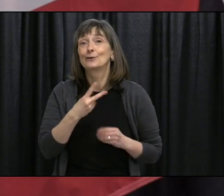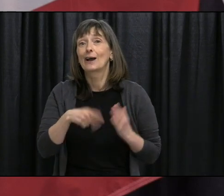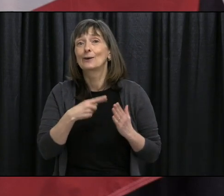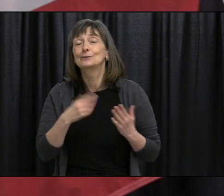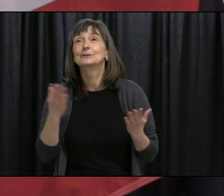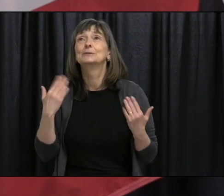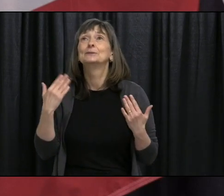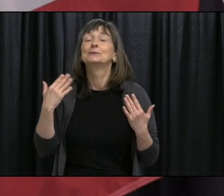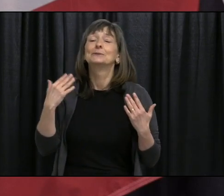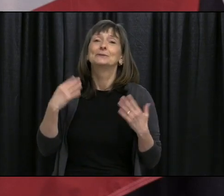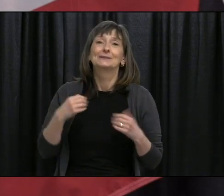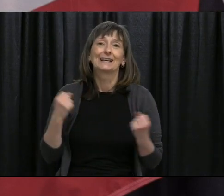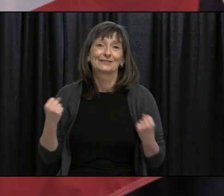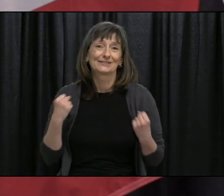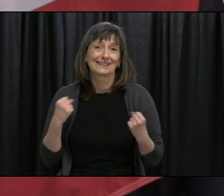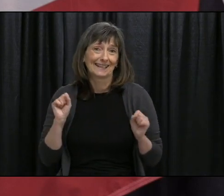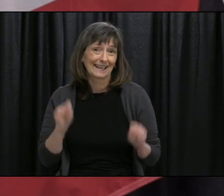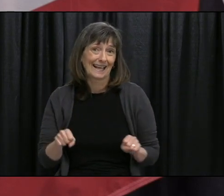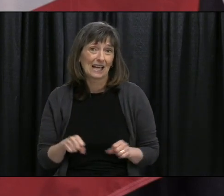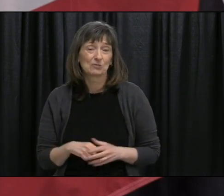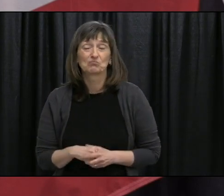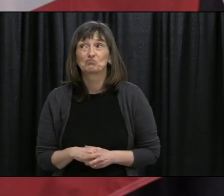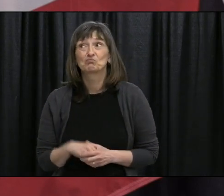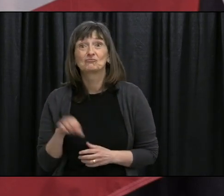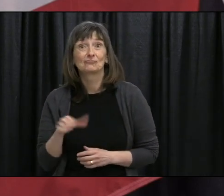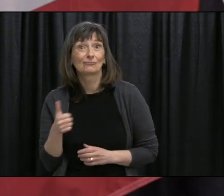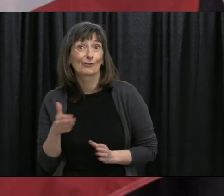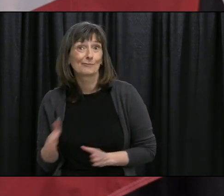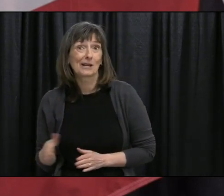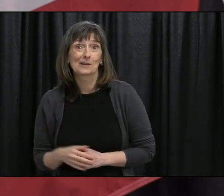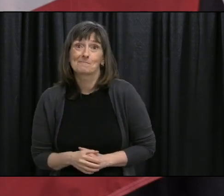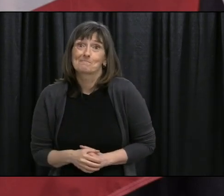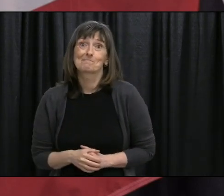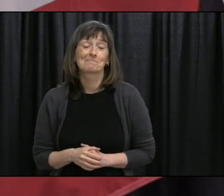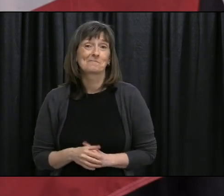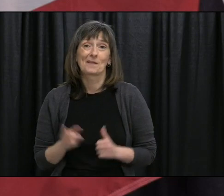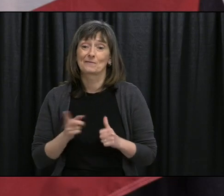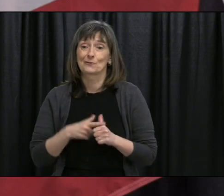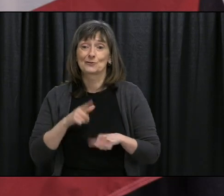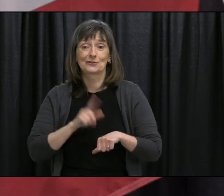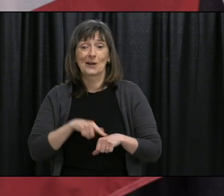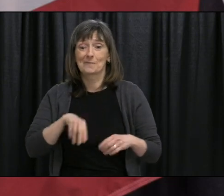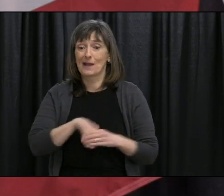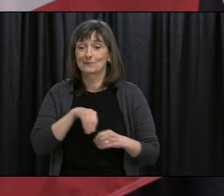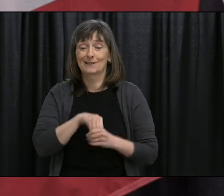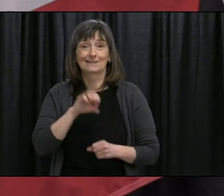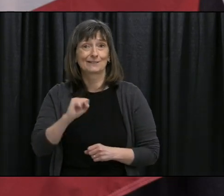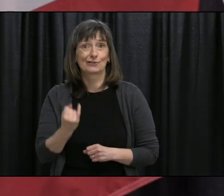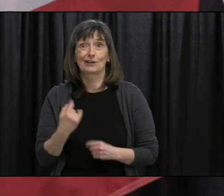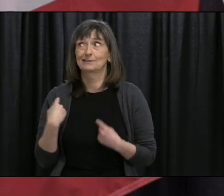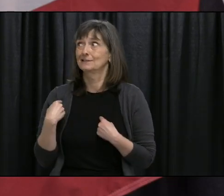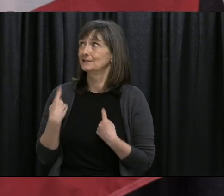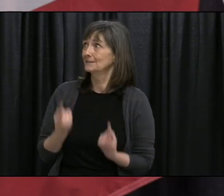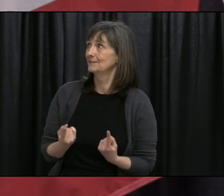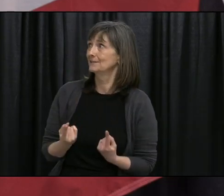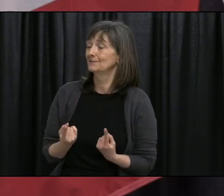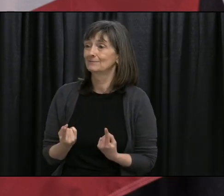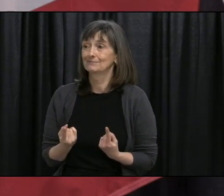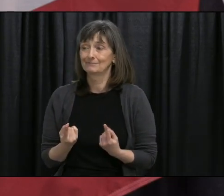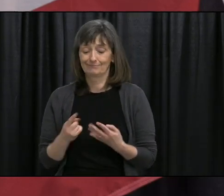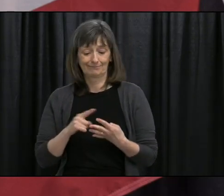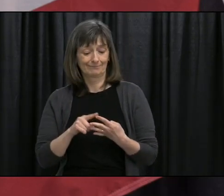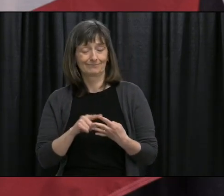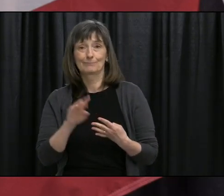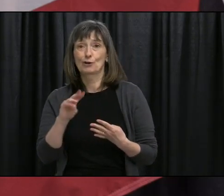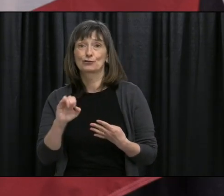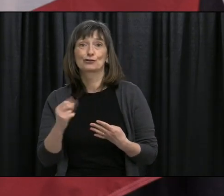and get some exercise. Other than that, it'll be my first time out of St. John's really since